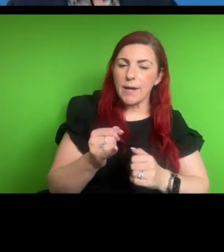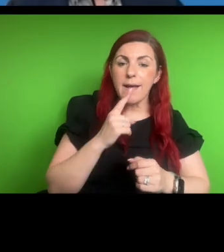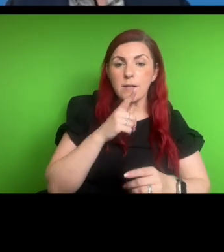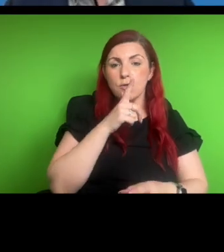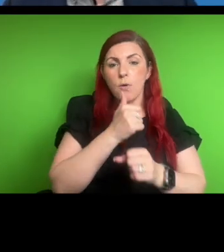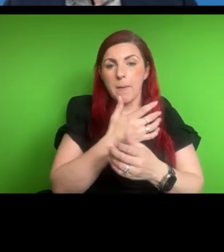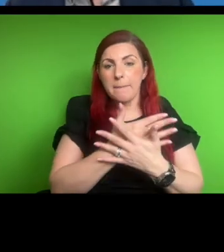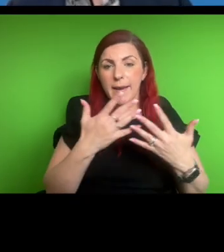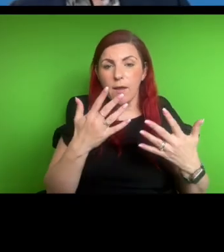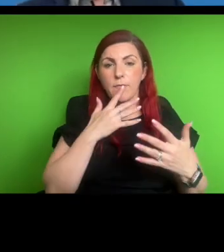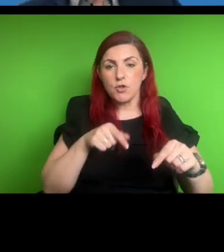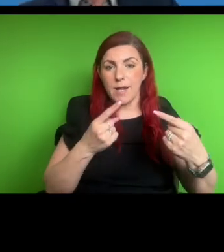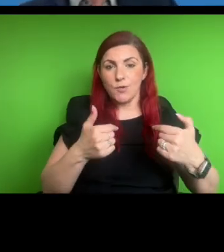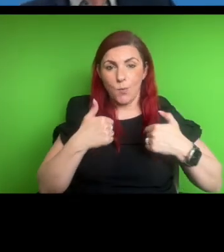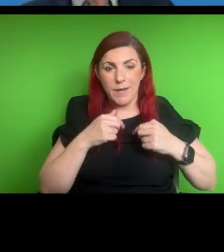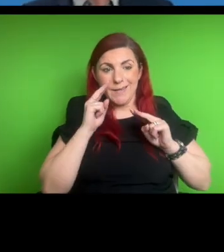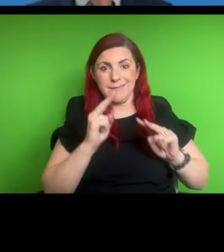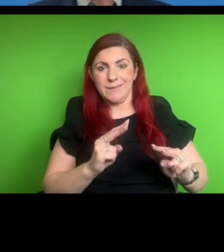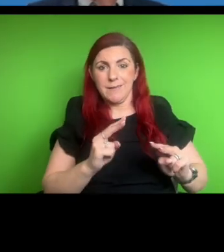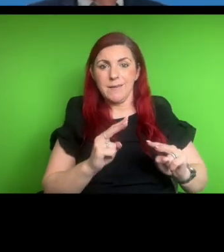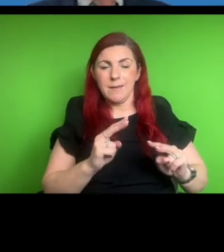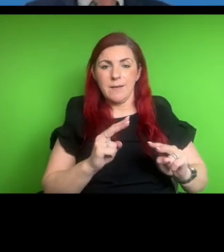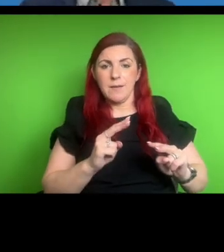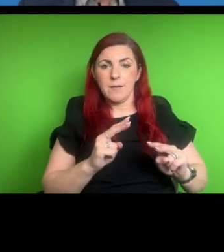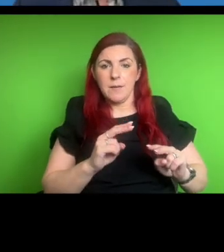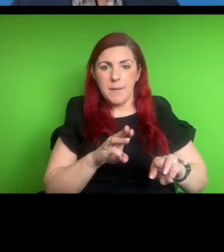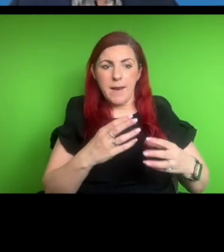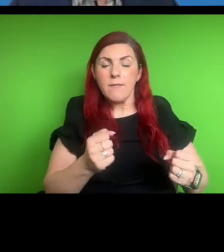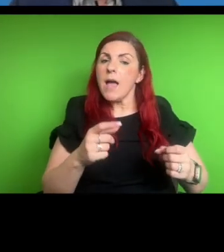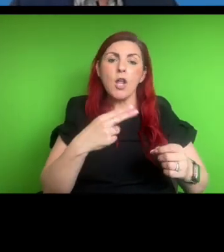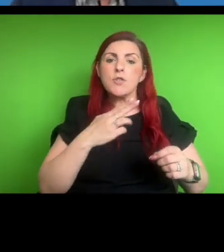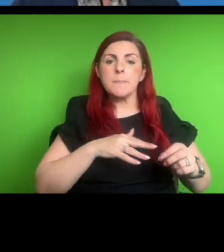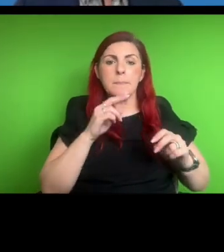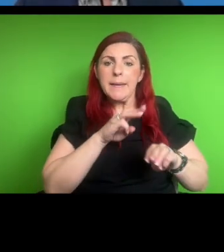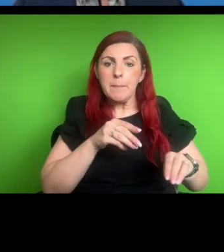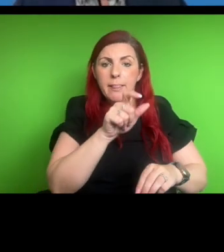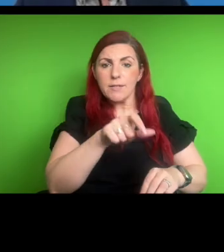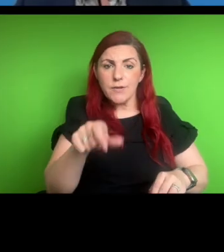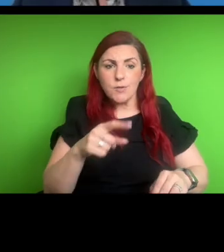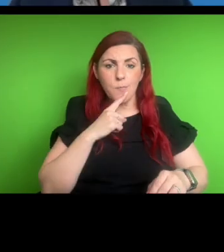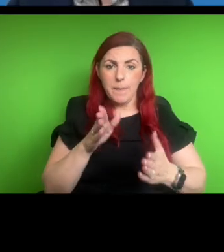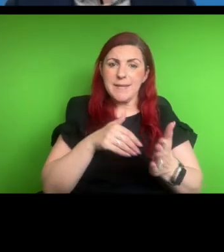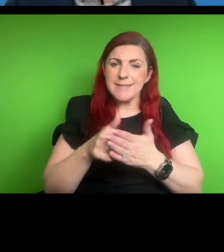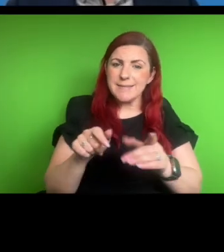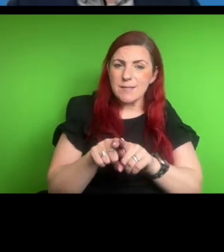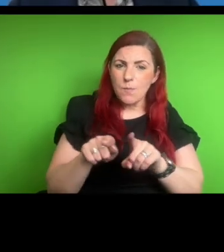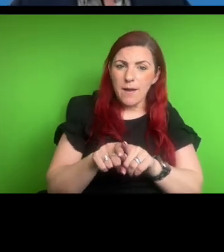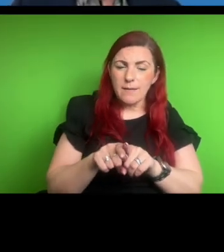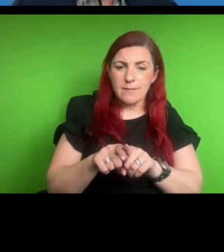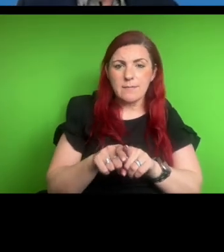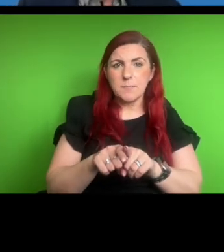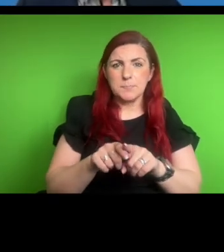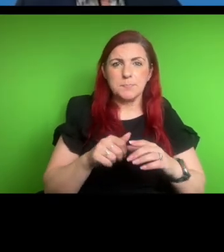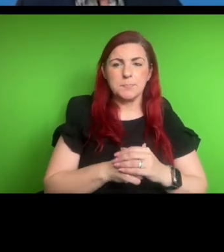have and businesses have as well in trying to provide a consistent and accessible service. So I think the detail of the